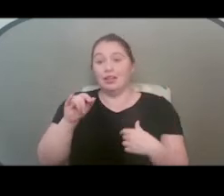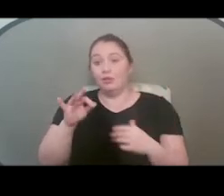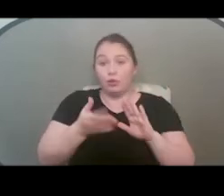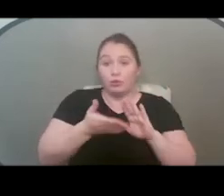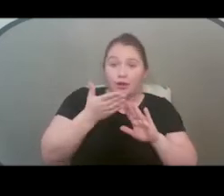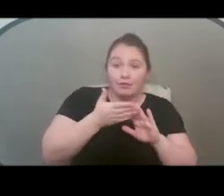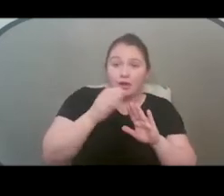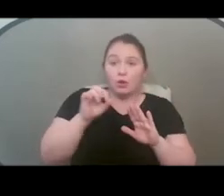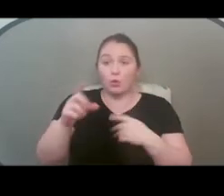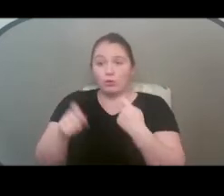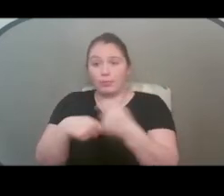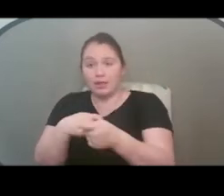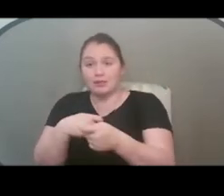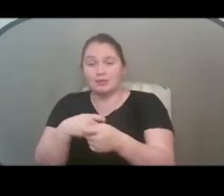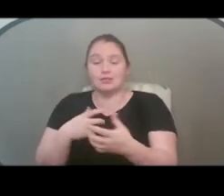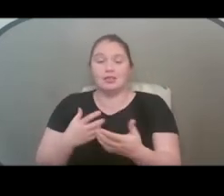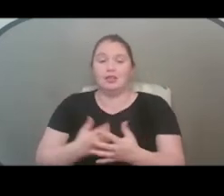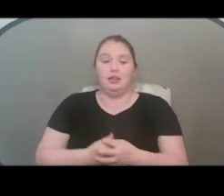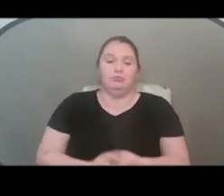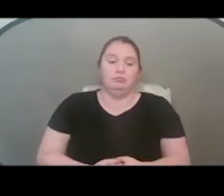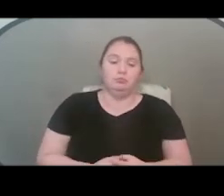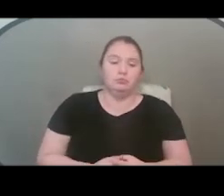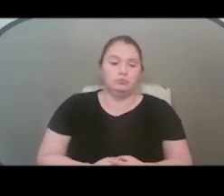or replace it, it's not gonna